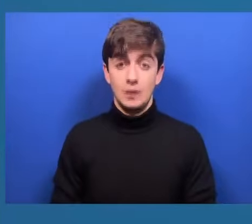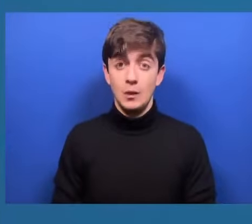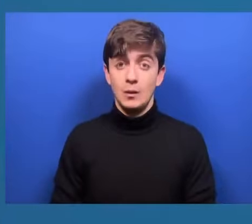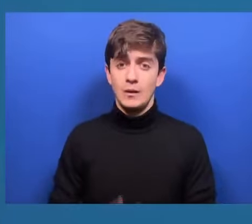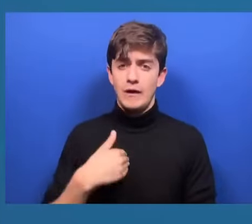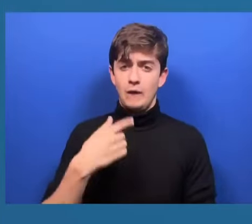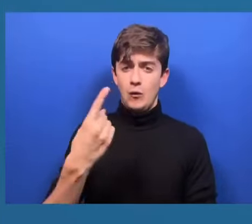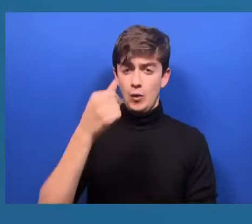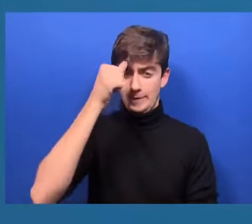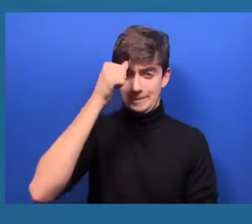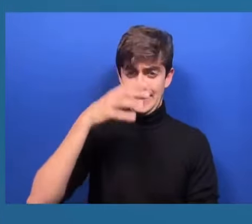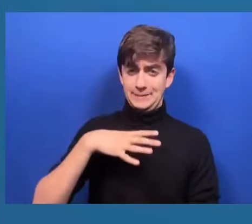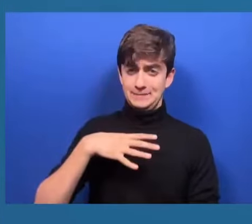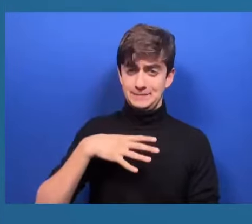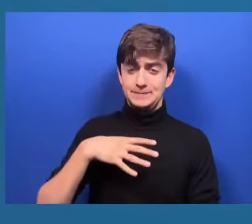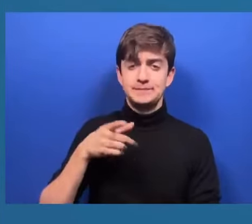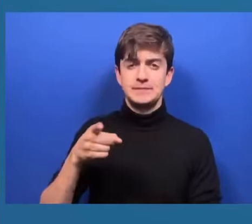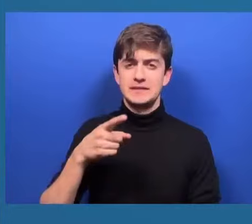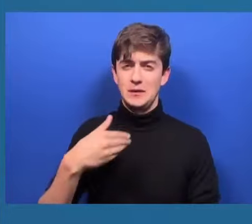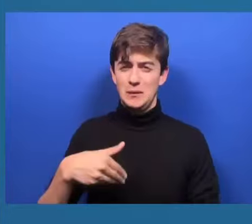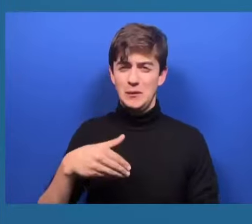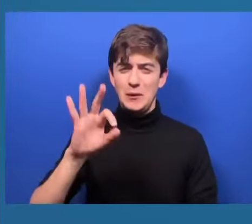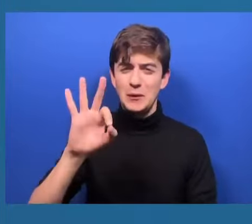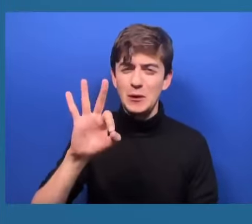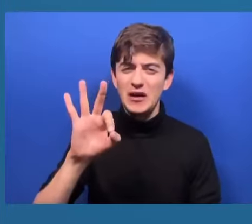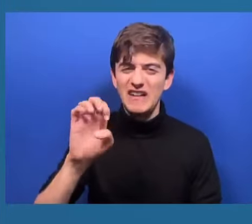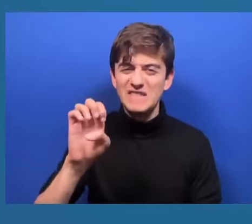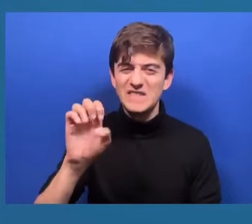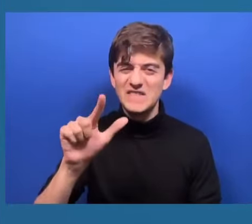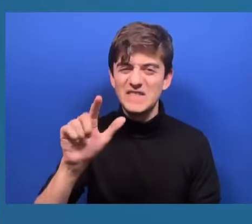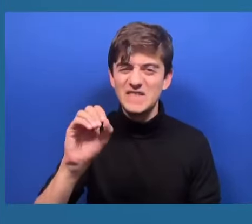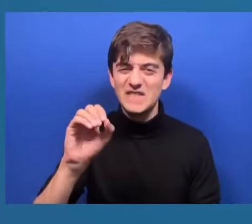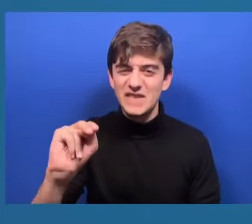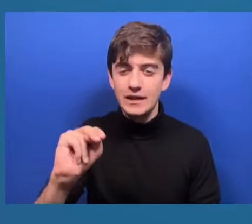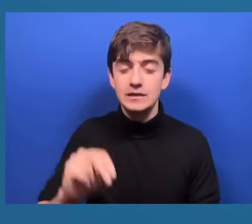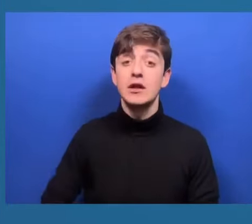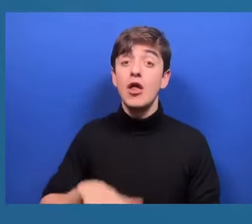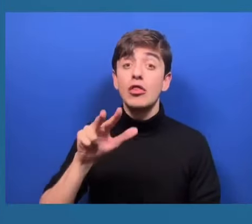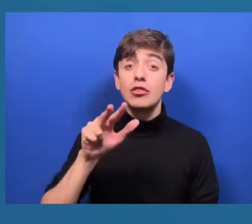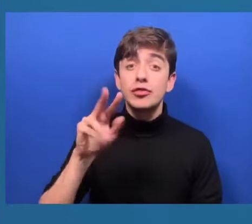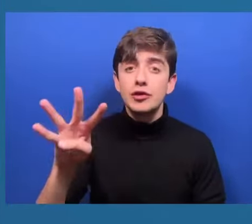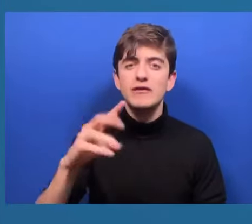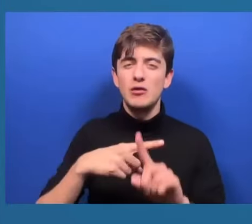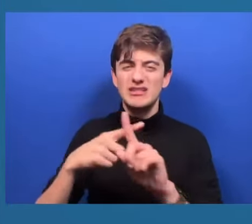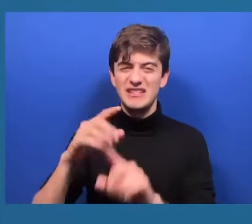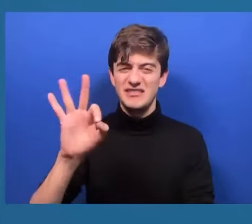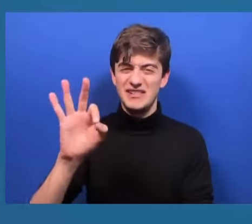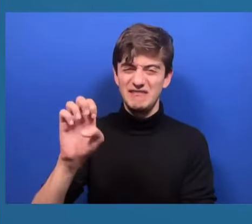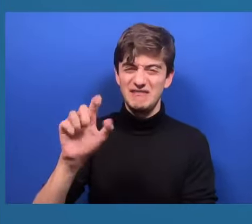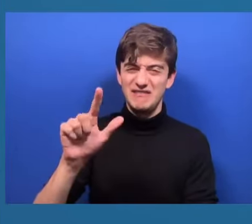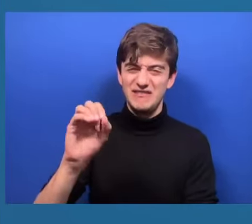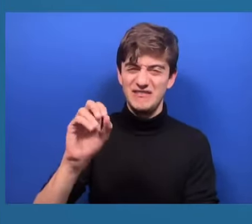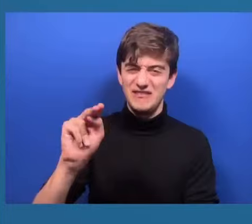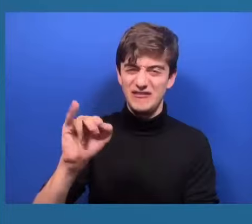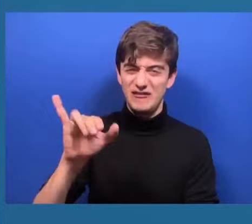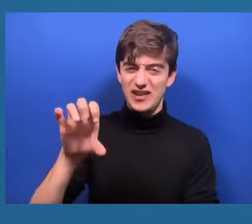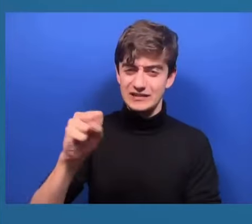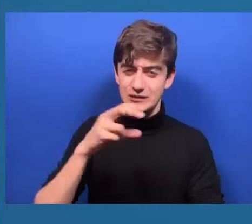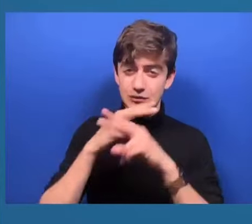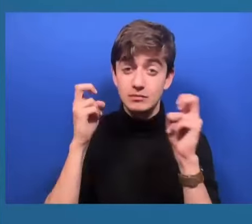a convicted felon, 34 felonies. And by the way, Tish James whooped